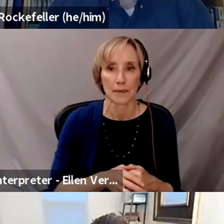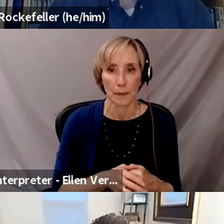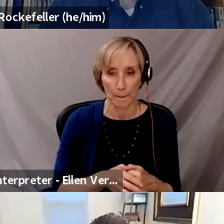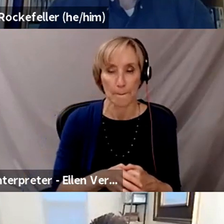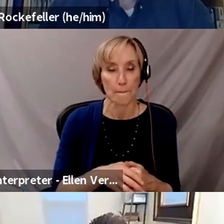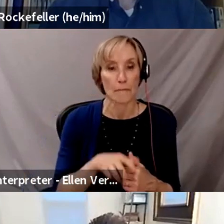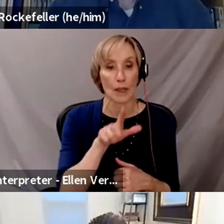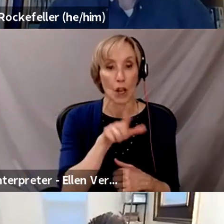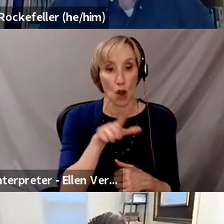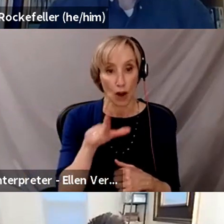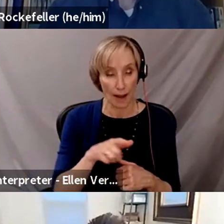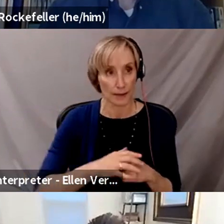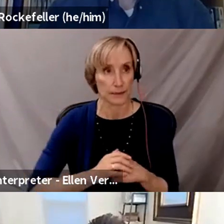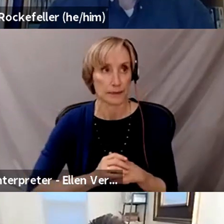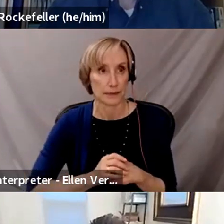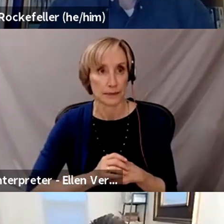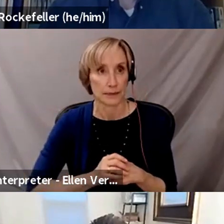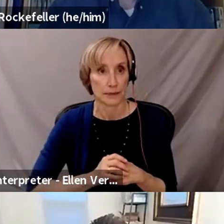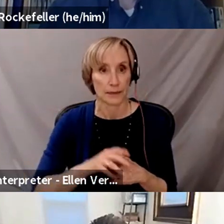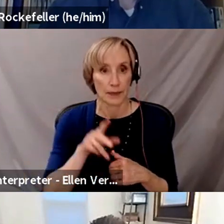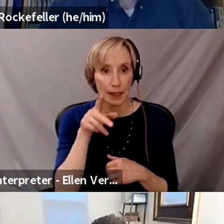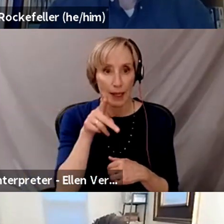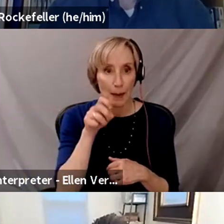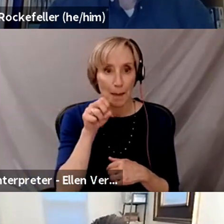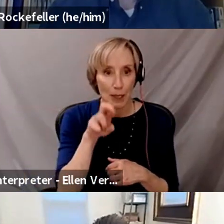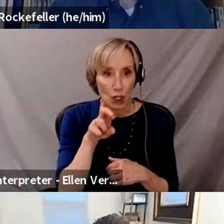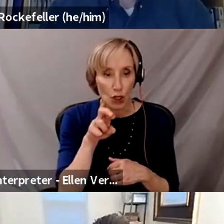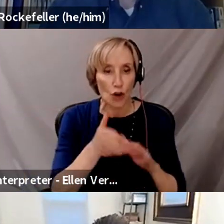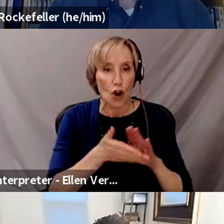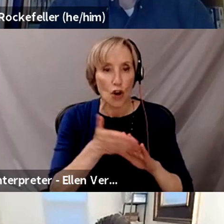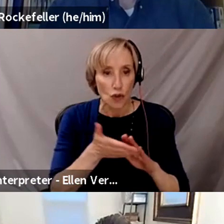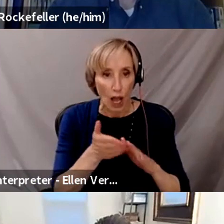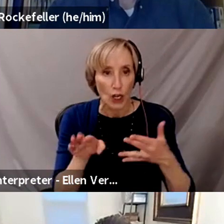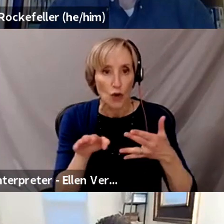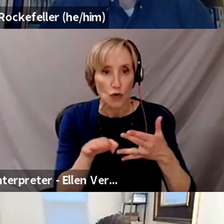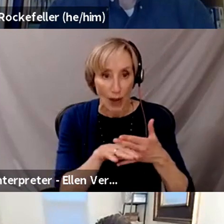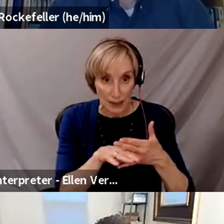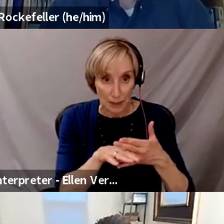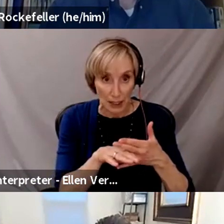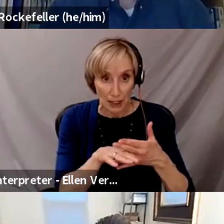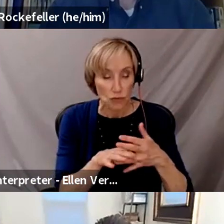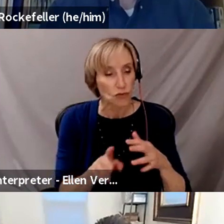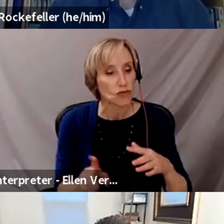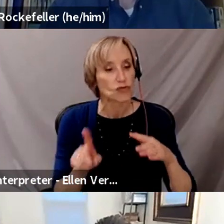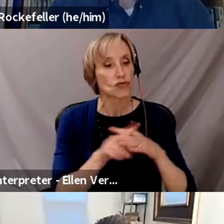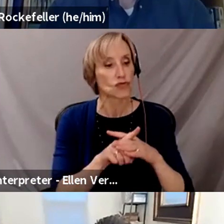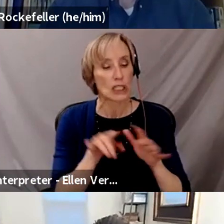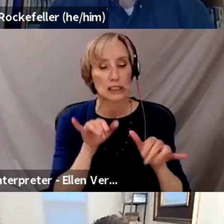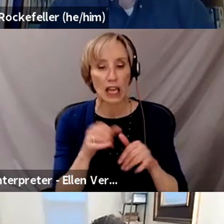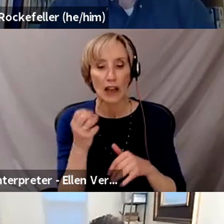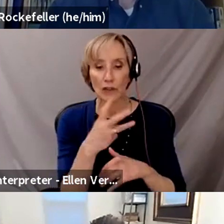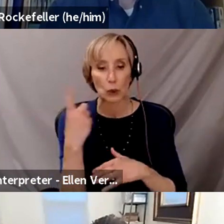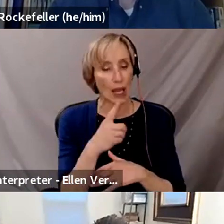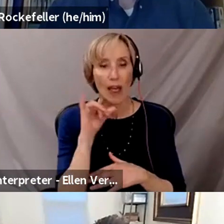big thing that has proven effective everywhere they exist is peer-run respites. places where you can drop in and stay for days. I think there should